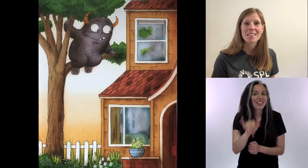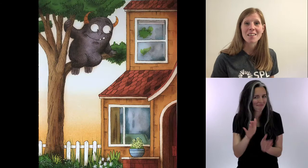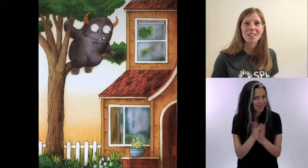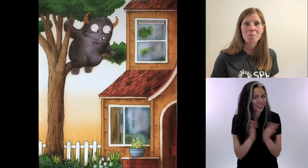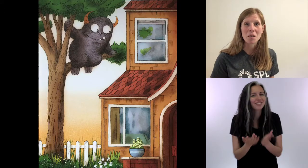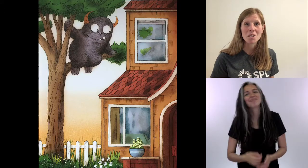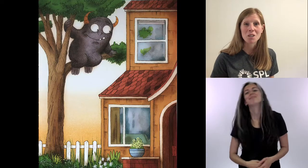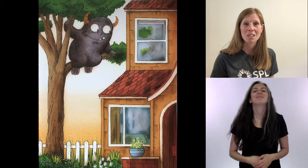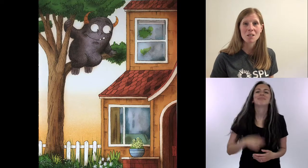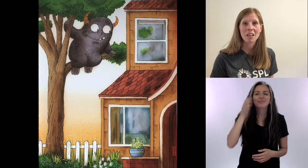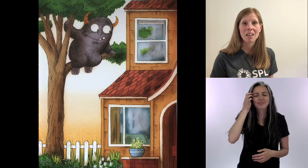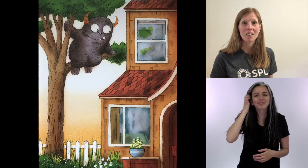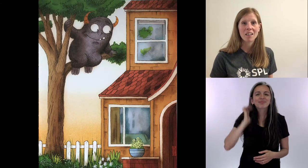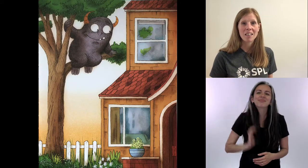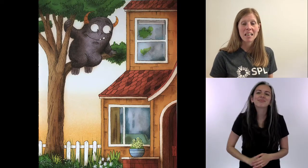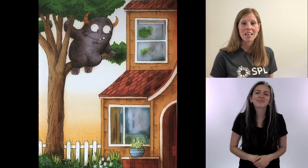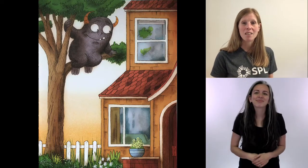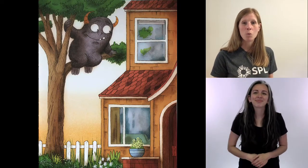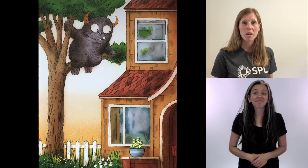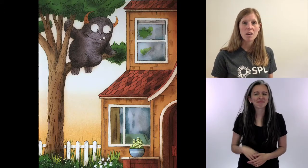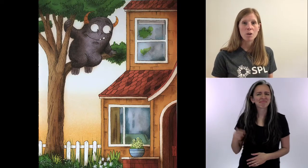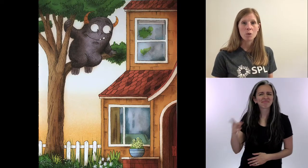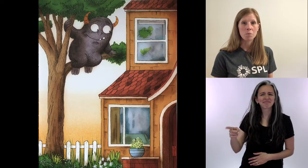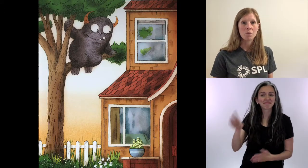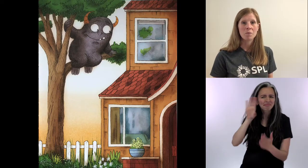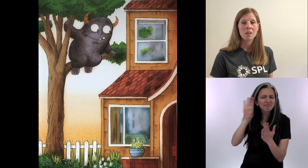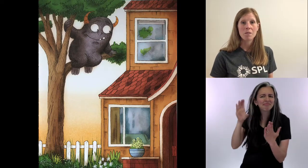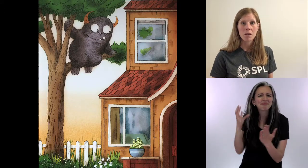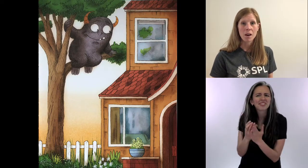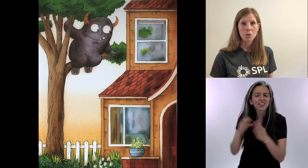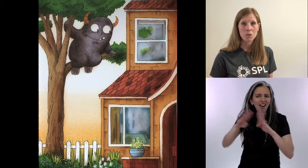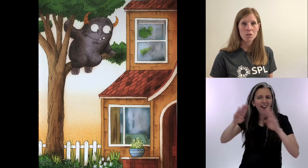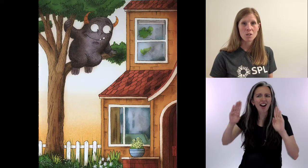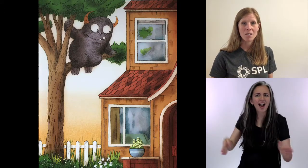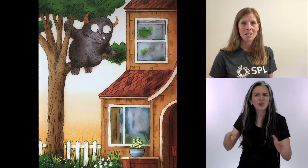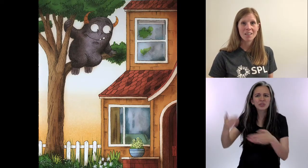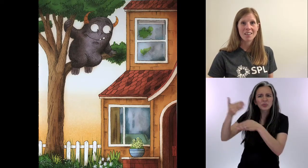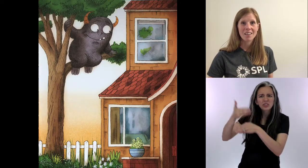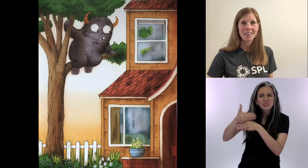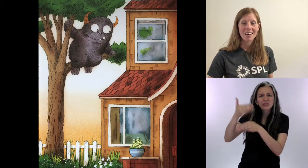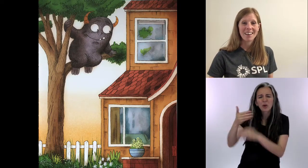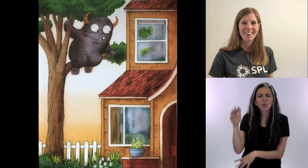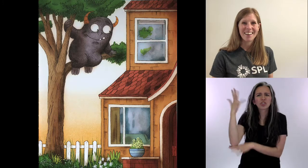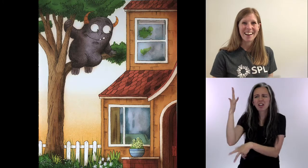I see that the monster is looking in the window of the house.